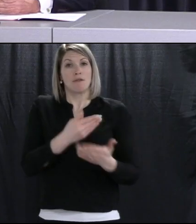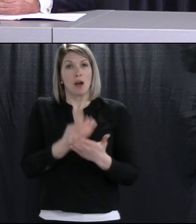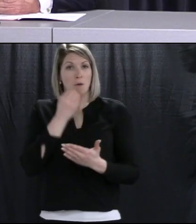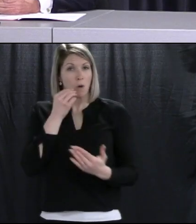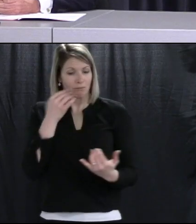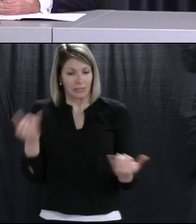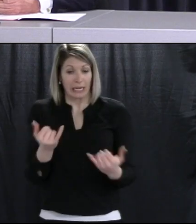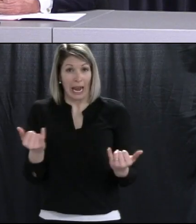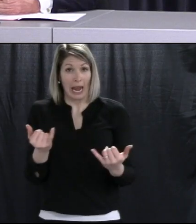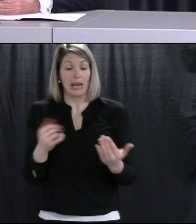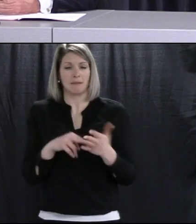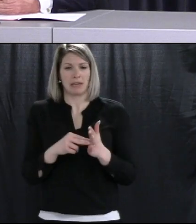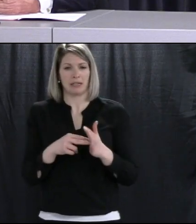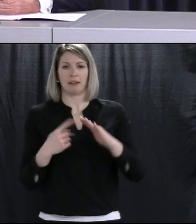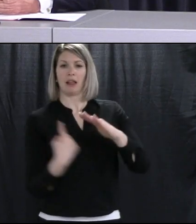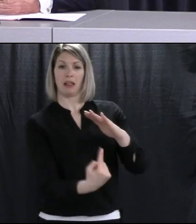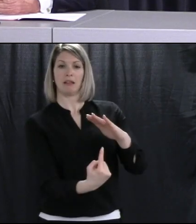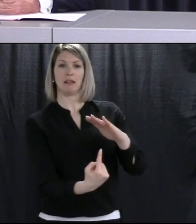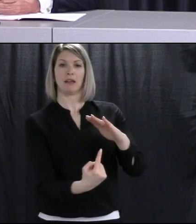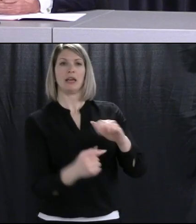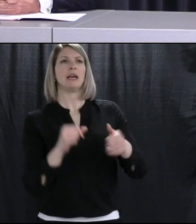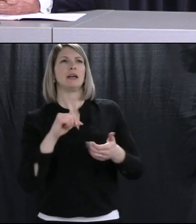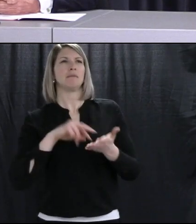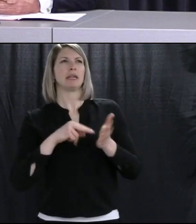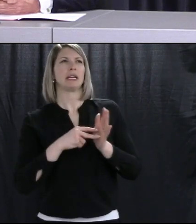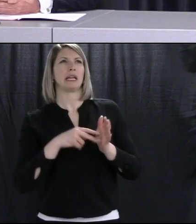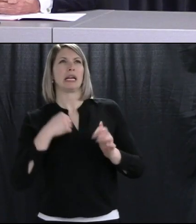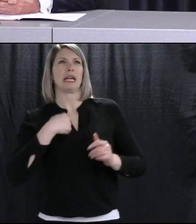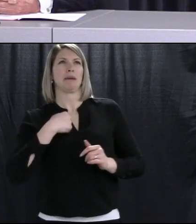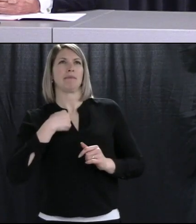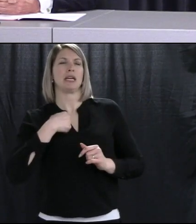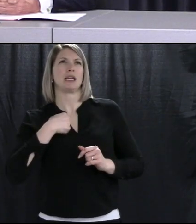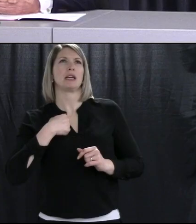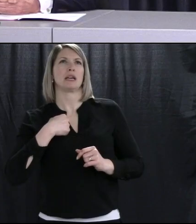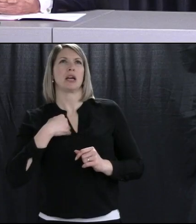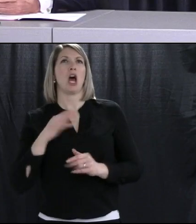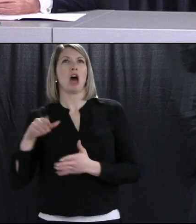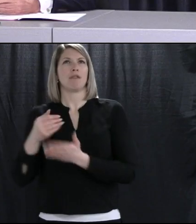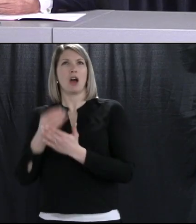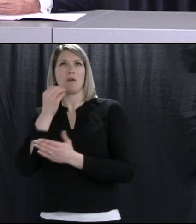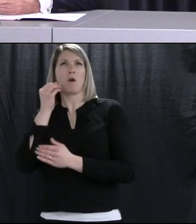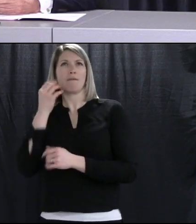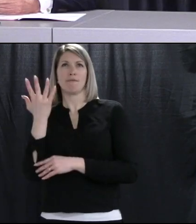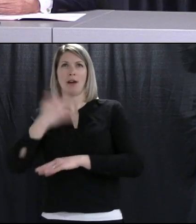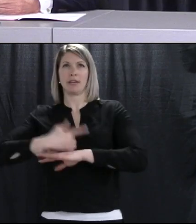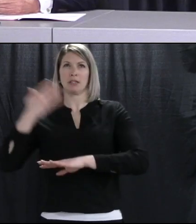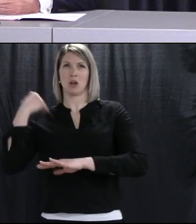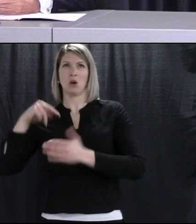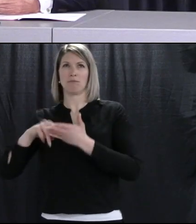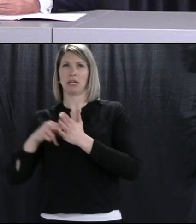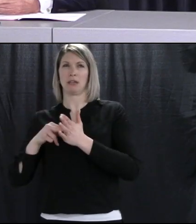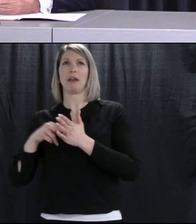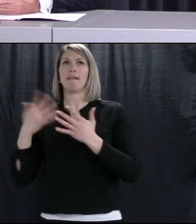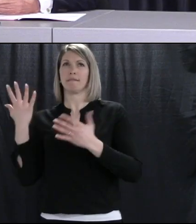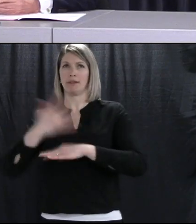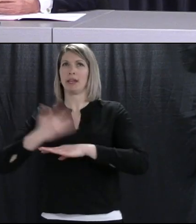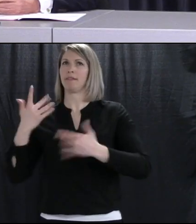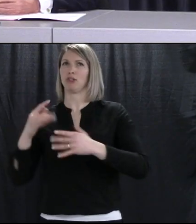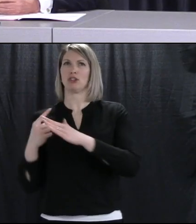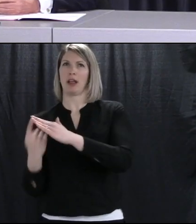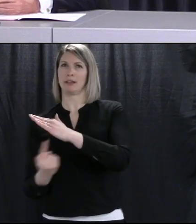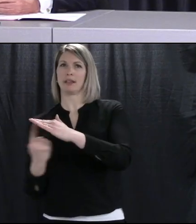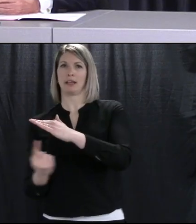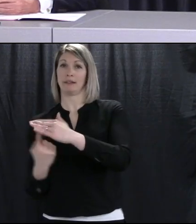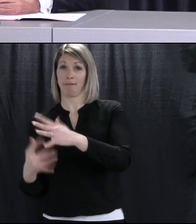just if you got back 5 days ago, now you only have 9 days to self-isolate? This is where we are now, but it's important that everyone, as Dr. Fitzgerald mentioned